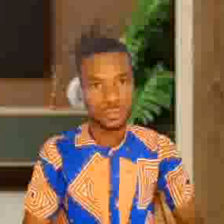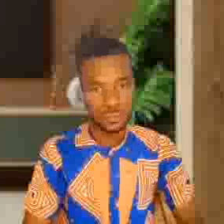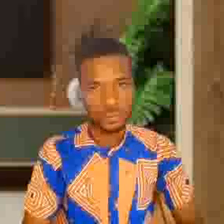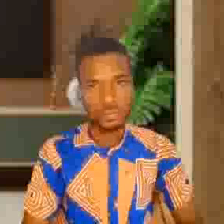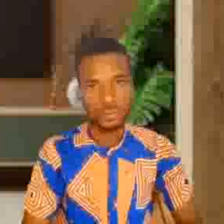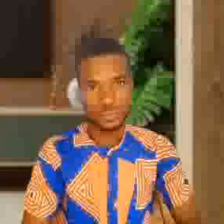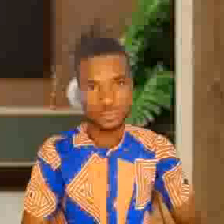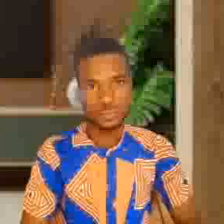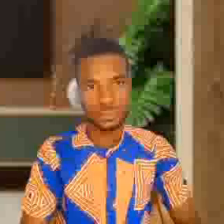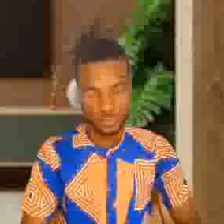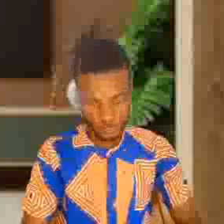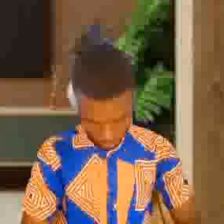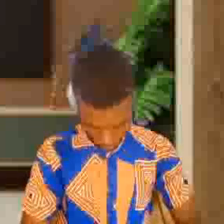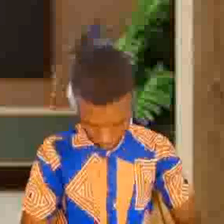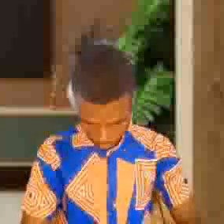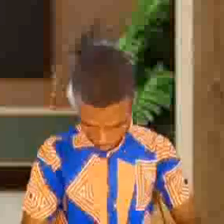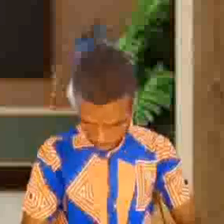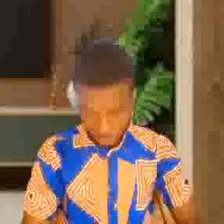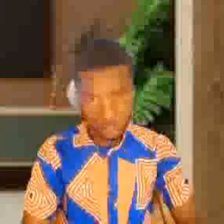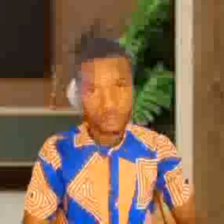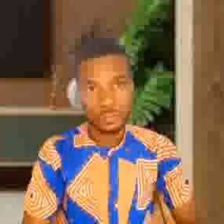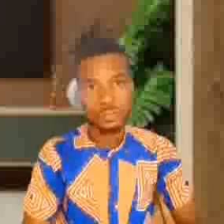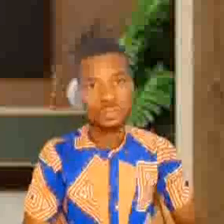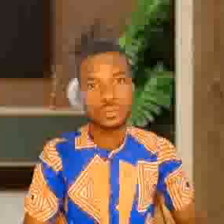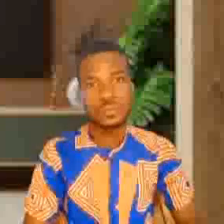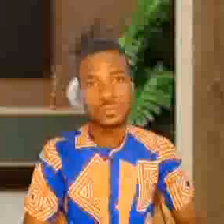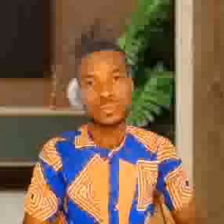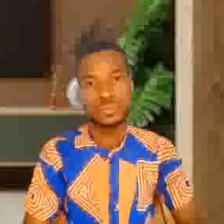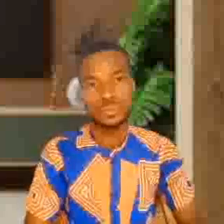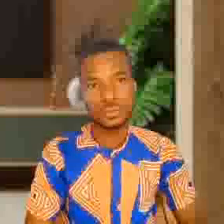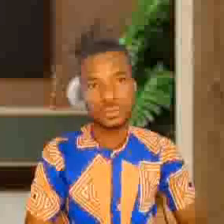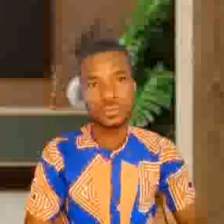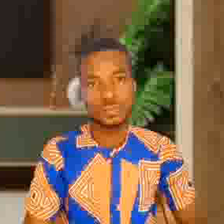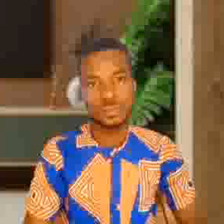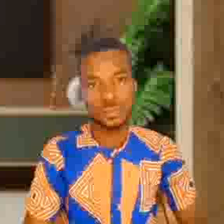and they don't ask themselves, how long will I continue this until I'm 95?